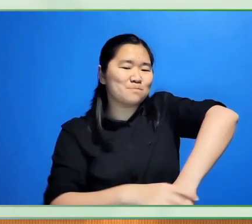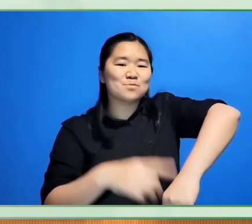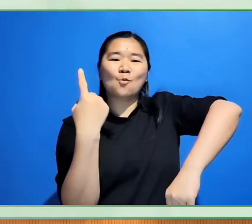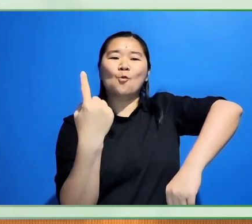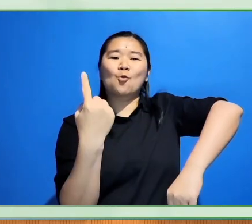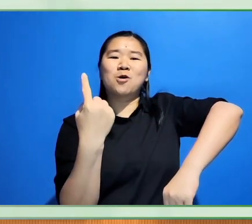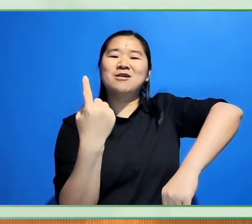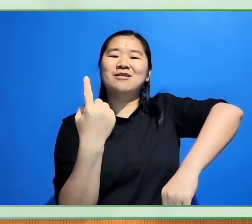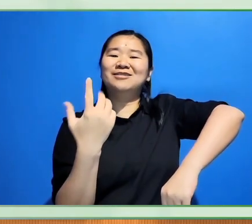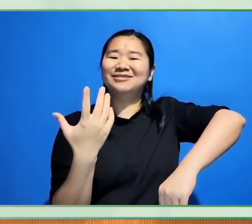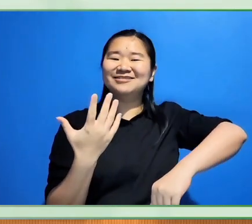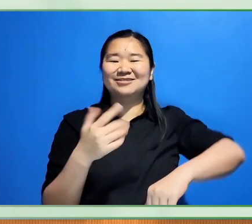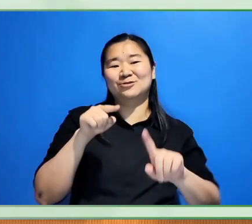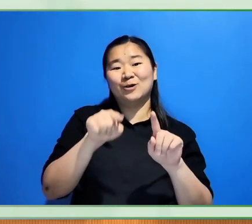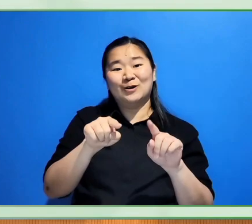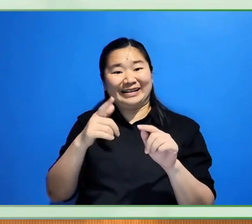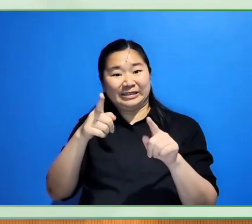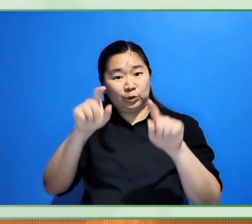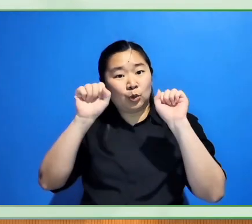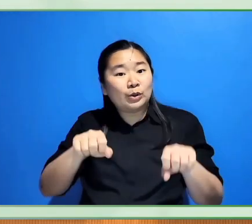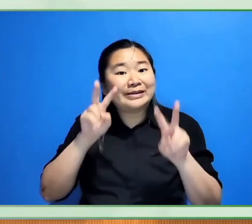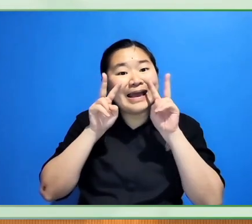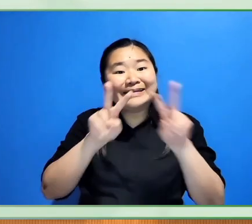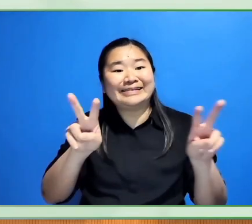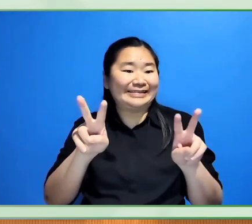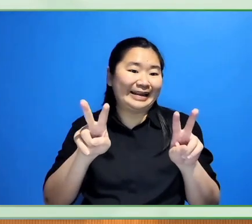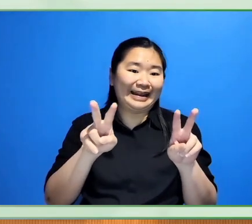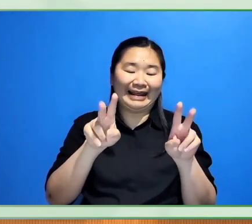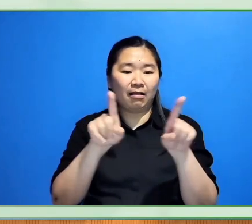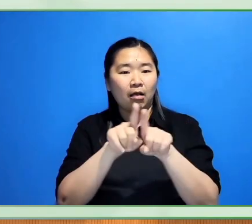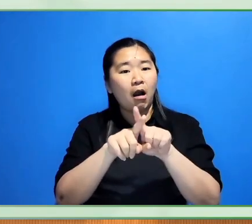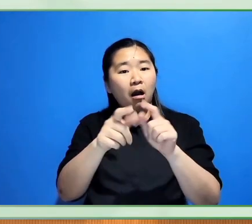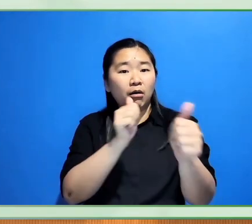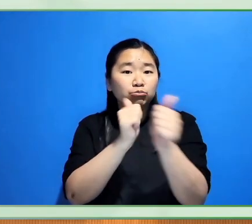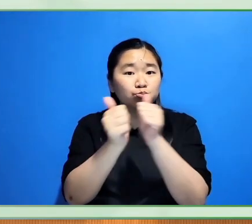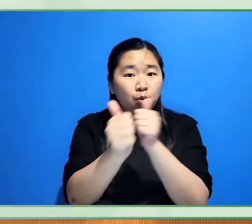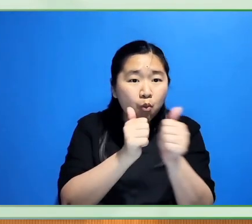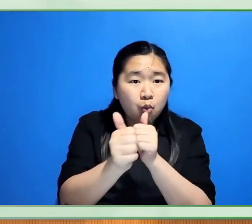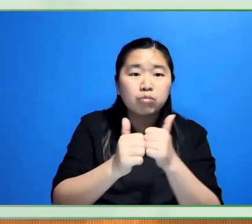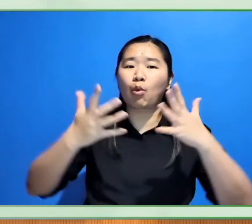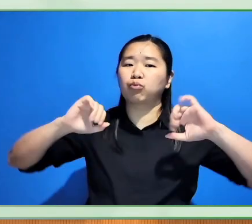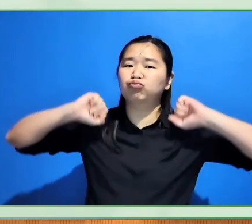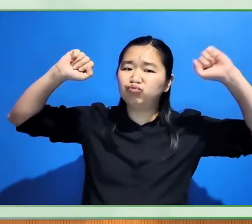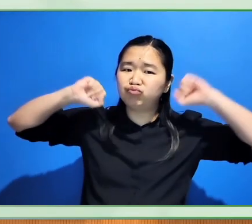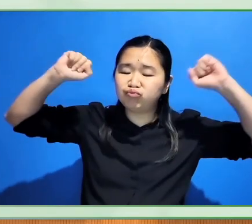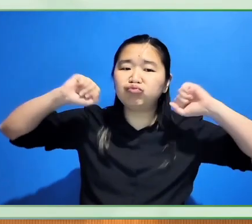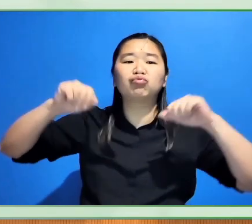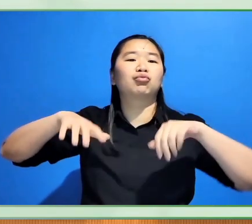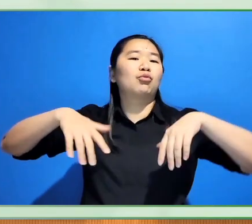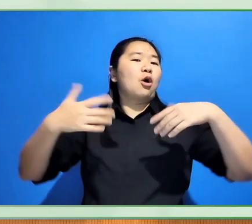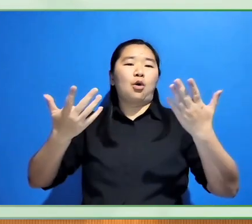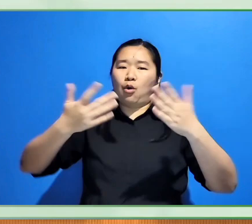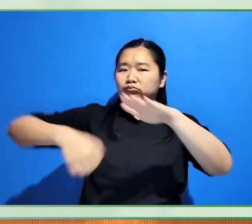ball. This is the sockets we are talking about. So we also have our own bionic elbow joints, mechanical elbow